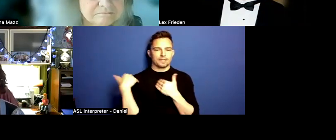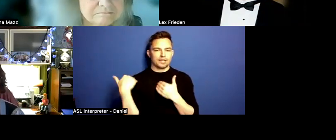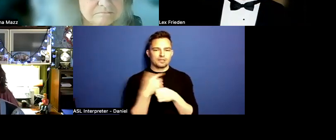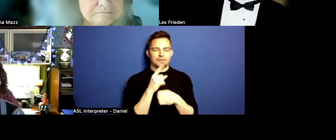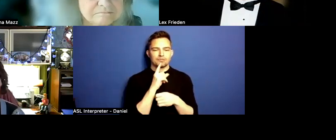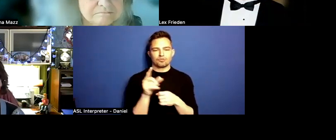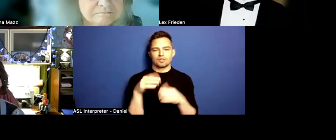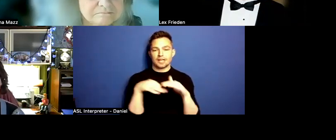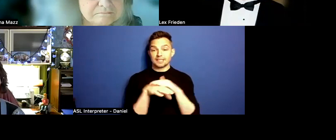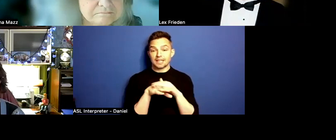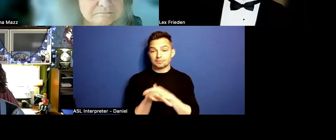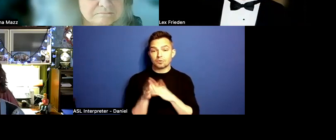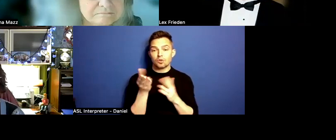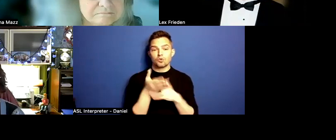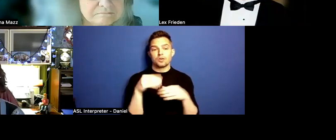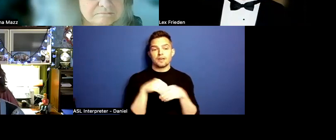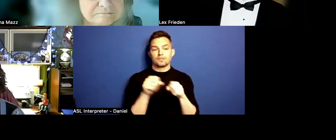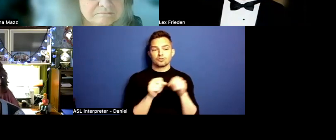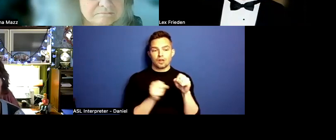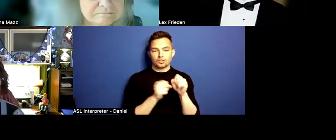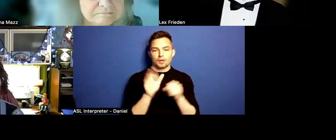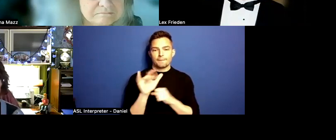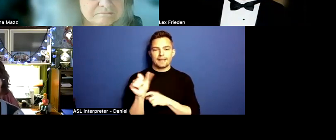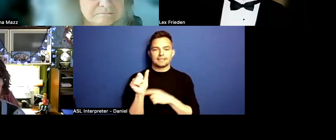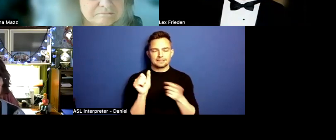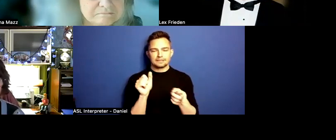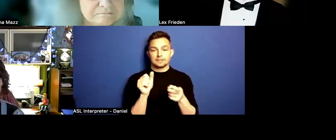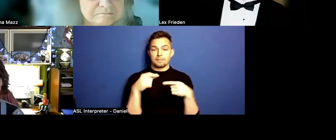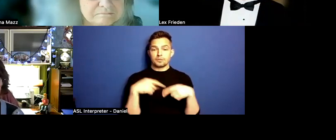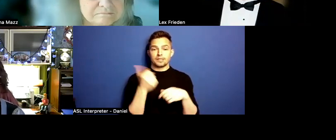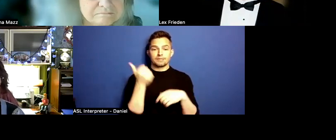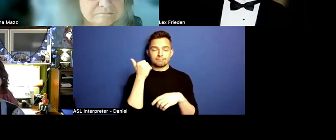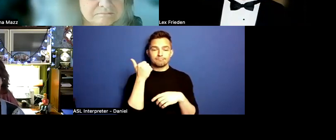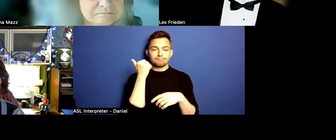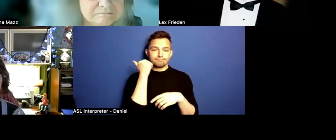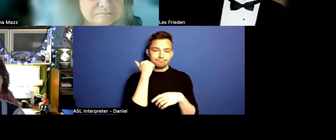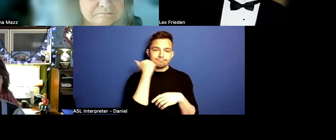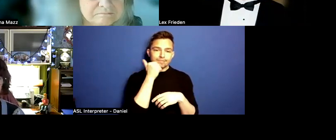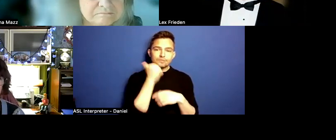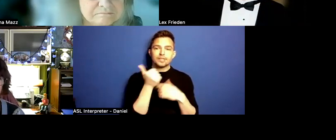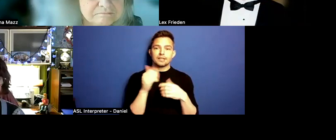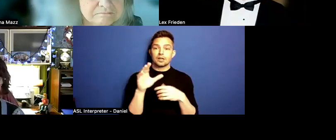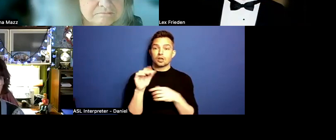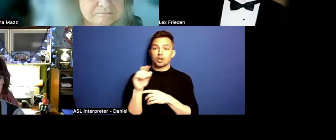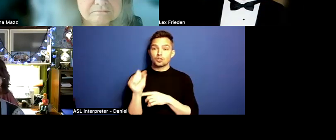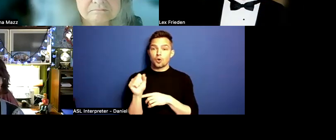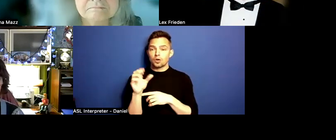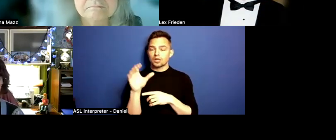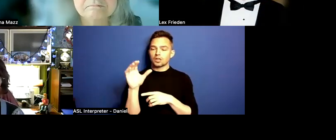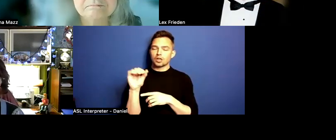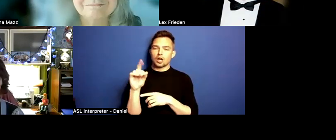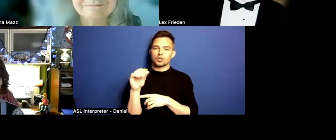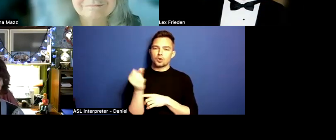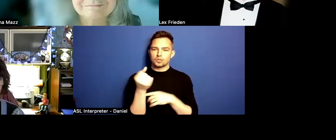it's accessible, through the infrastructure bills and things of that nature. But in the day-to-day construction, as condos are being built and they're putting charging stations